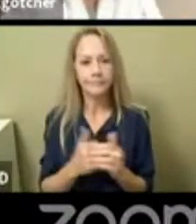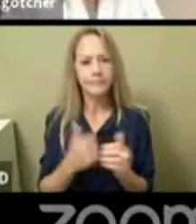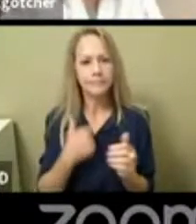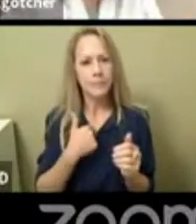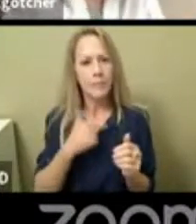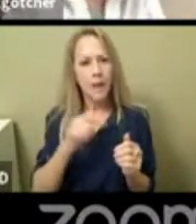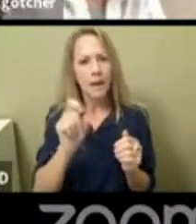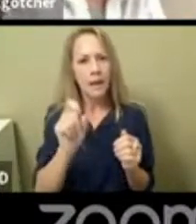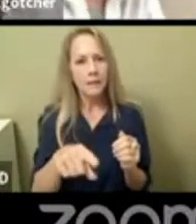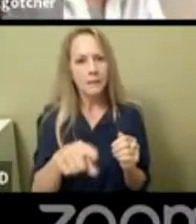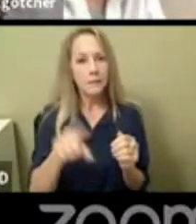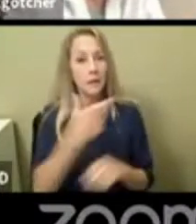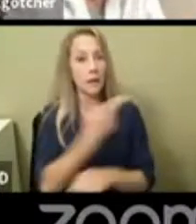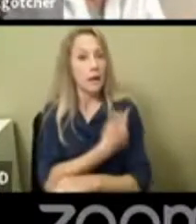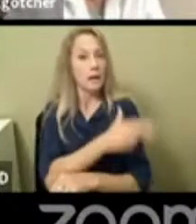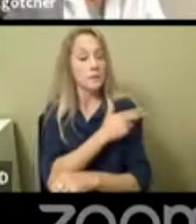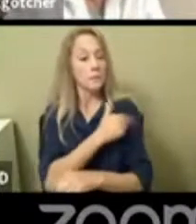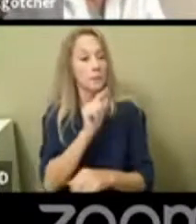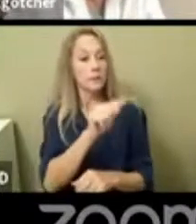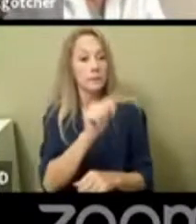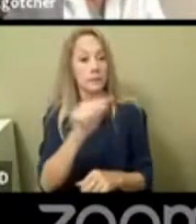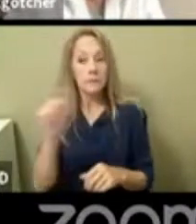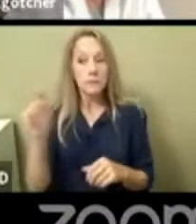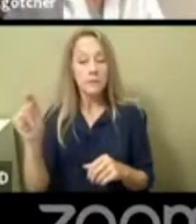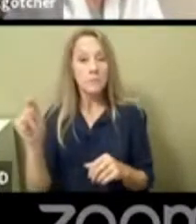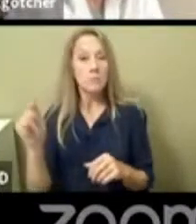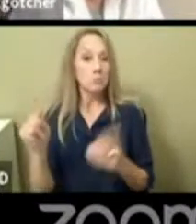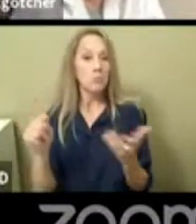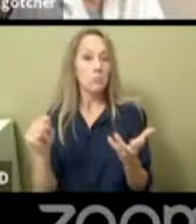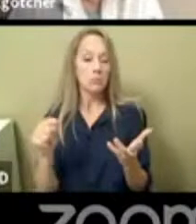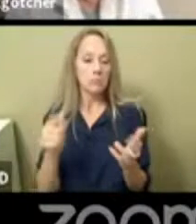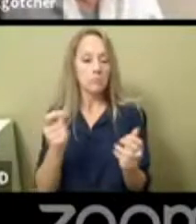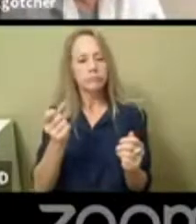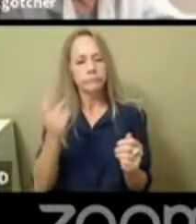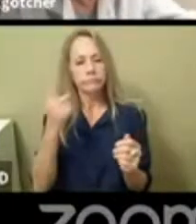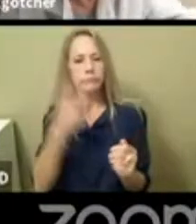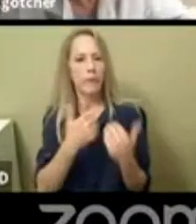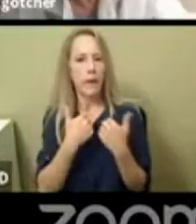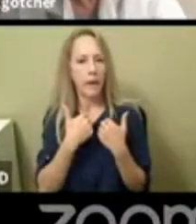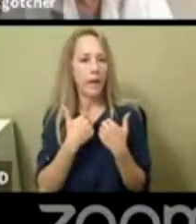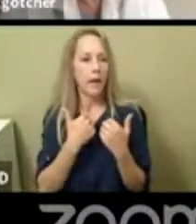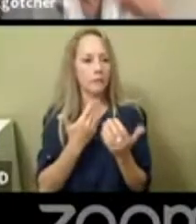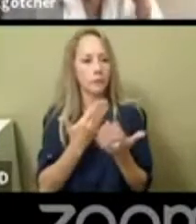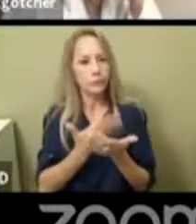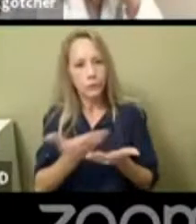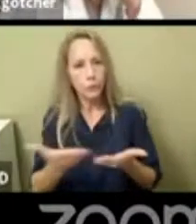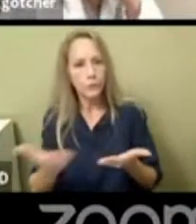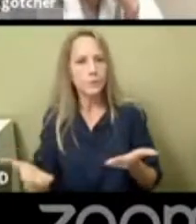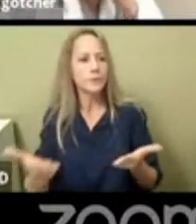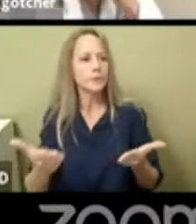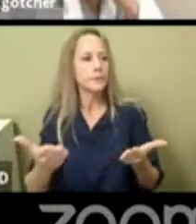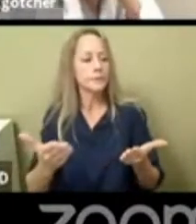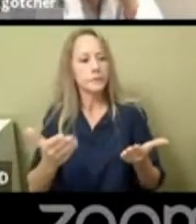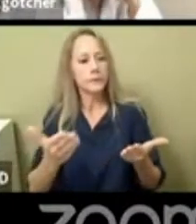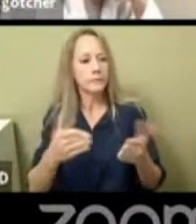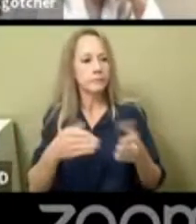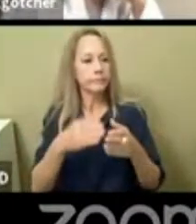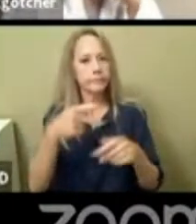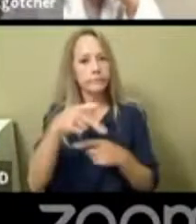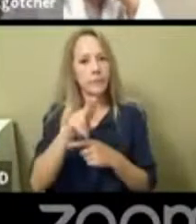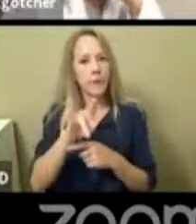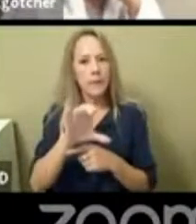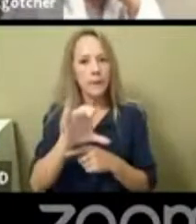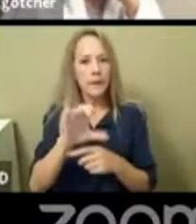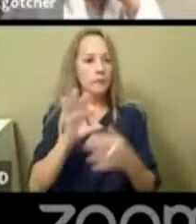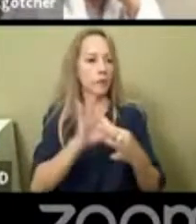So the hospitals, you know, they have, I mean, granted, they have the resources of the public relations department or